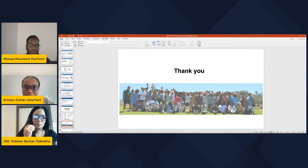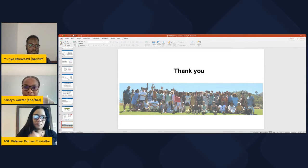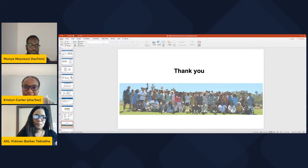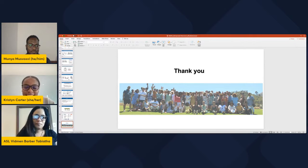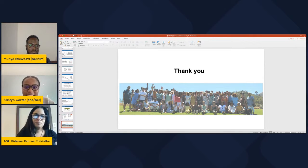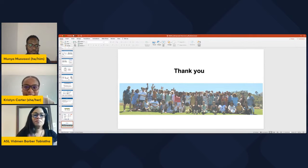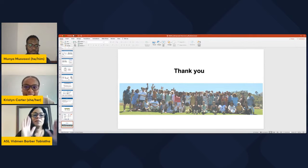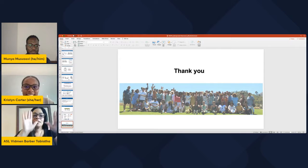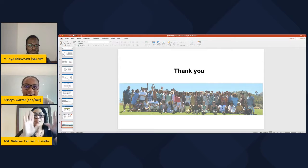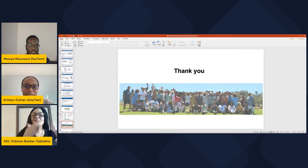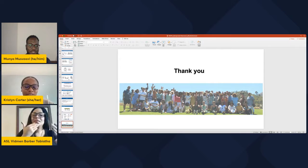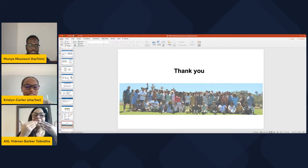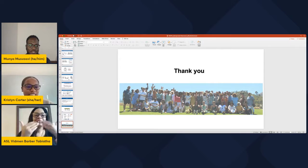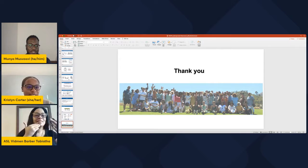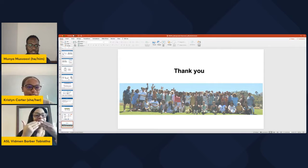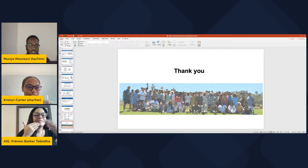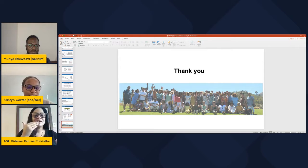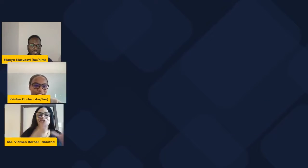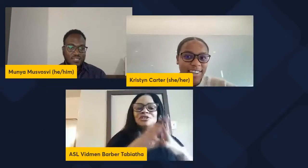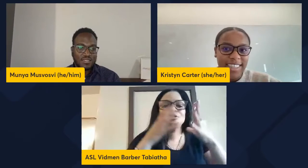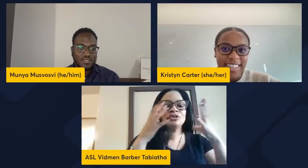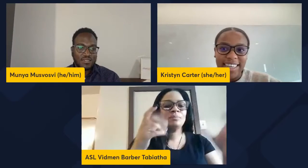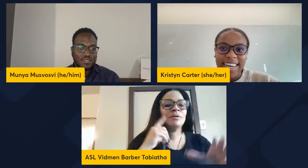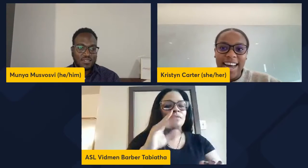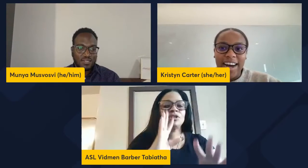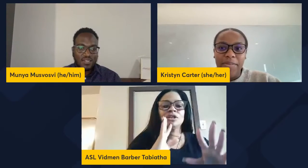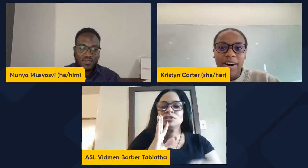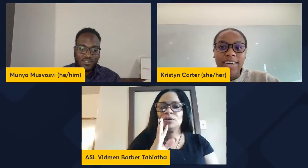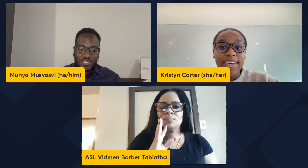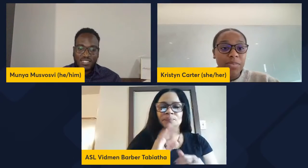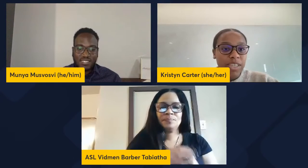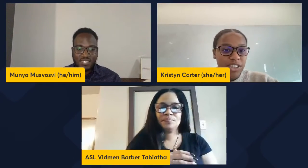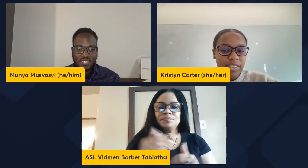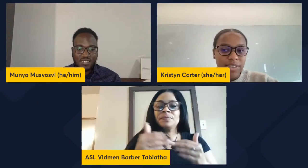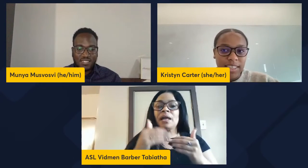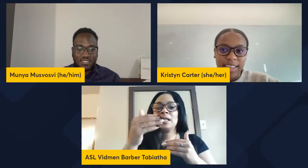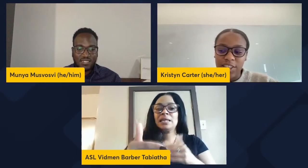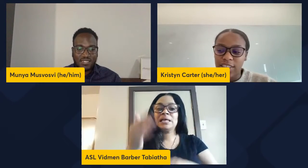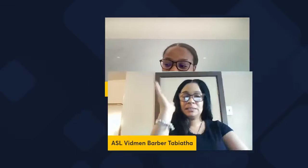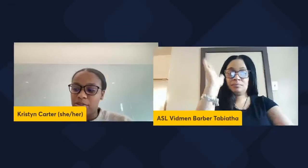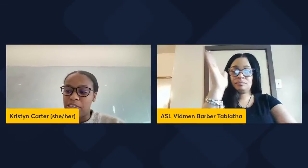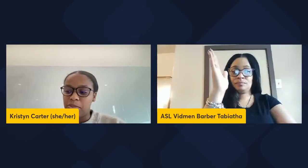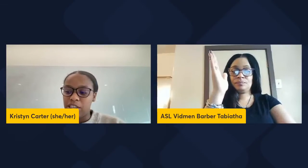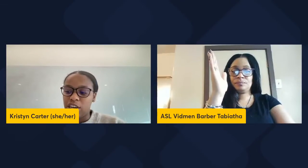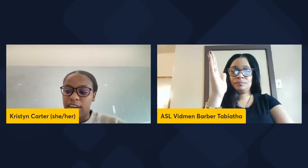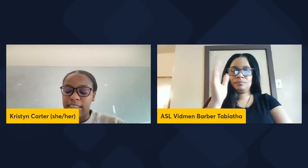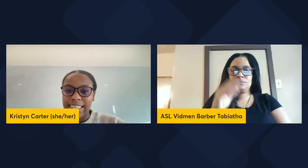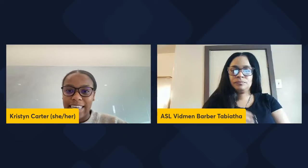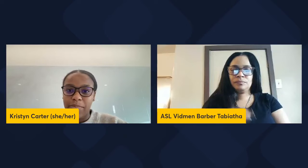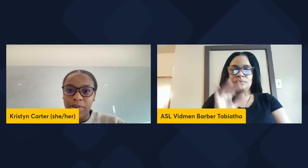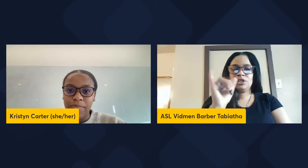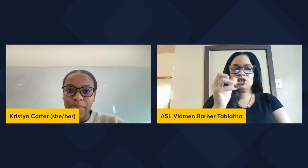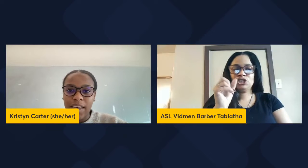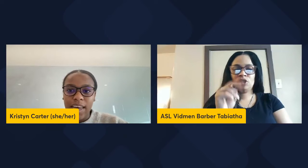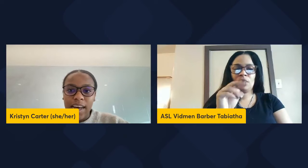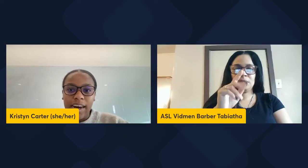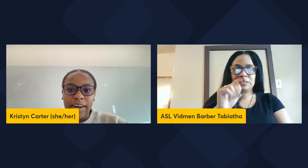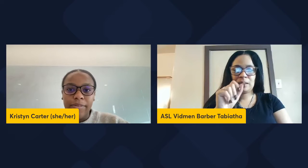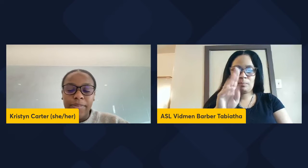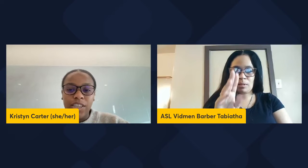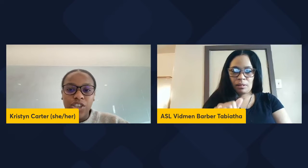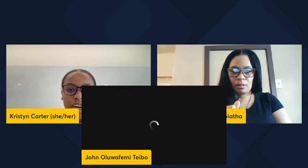Wonderful. Thank you again, Dr. Muswalski for your talk. Our next feature for the session is going to be John Tebo.